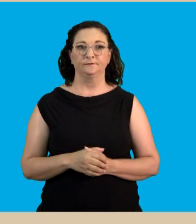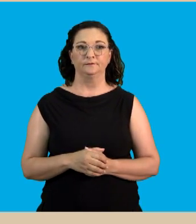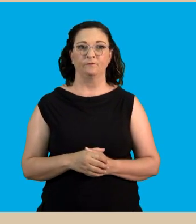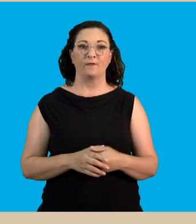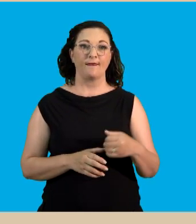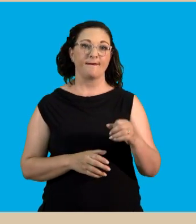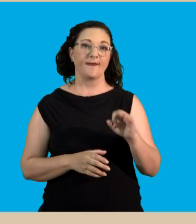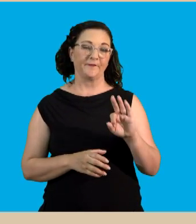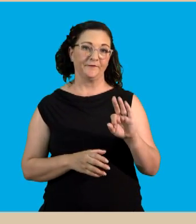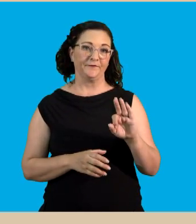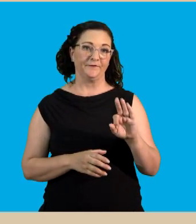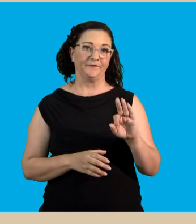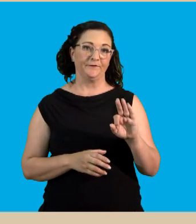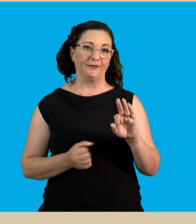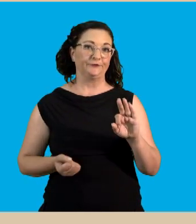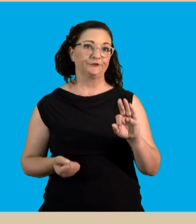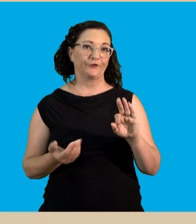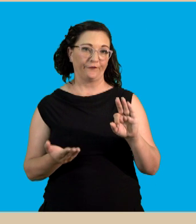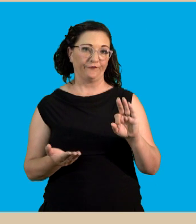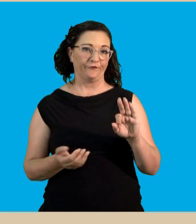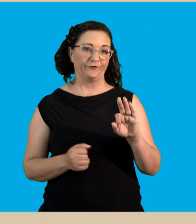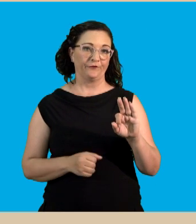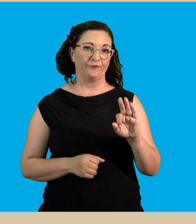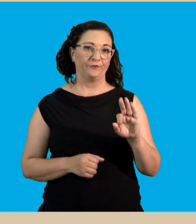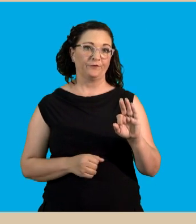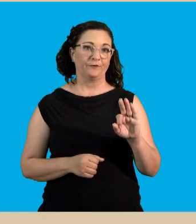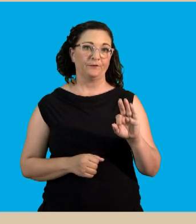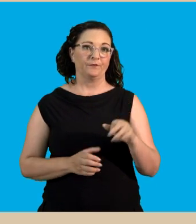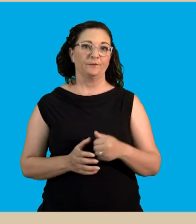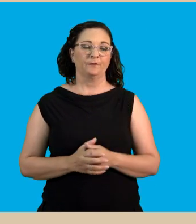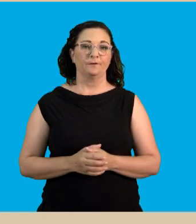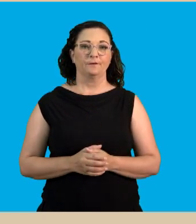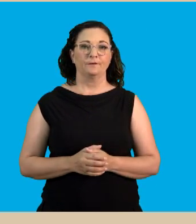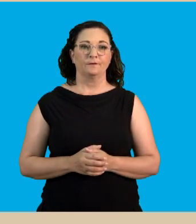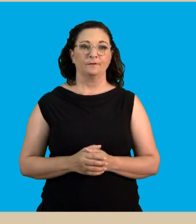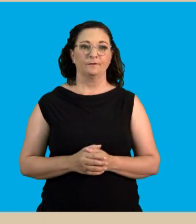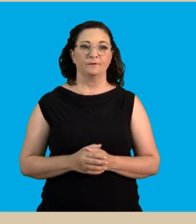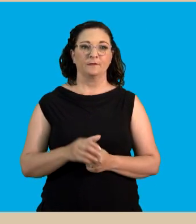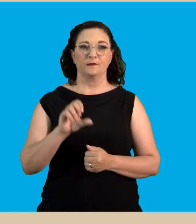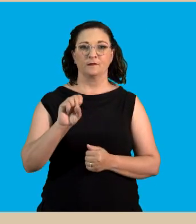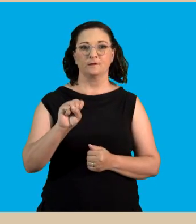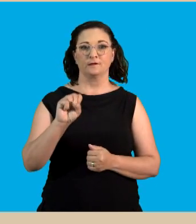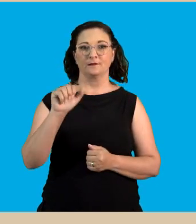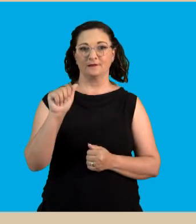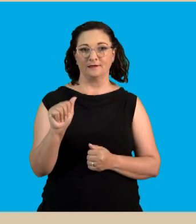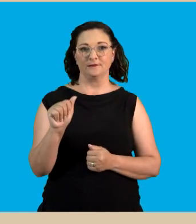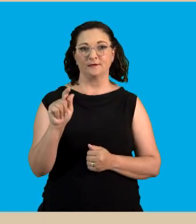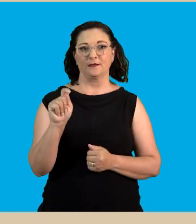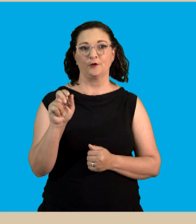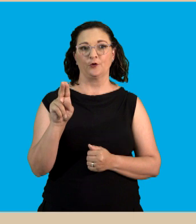And then letter F for served there will represent